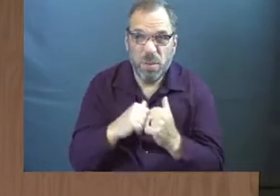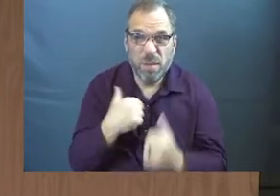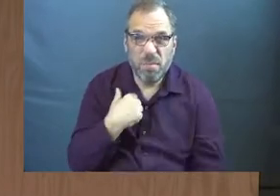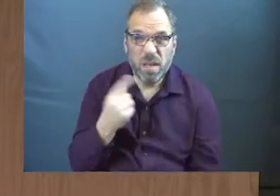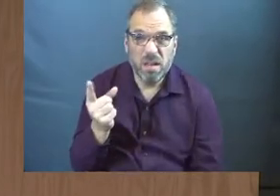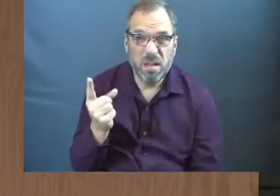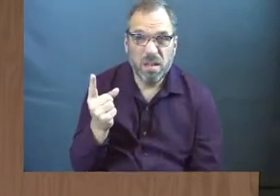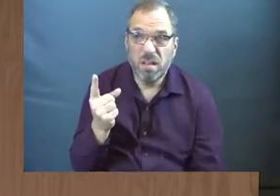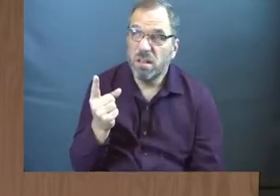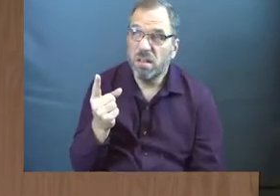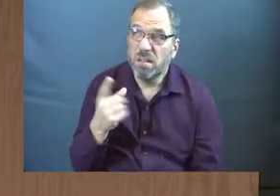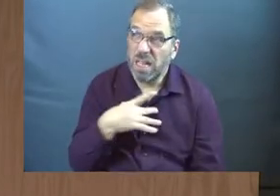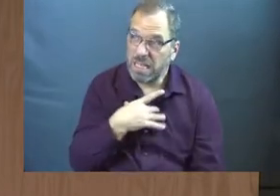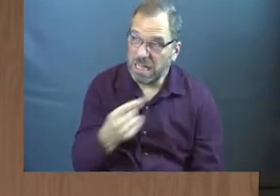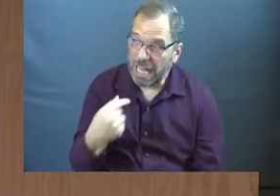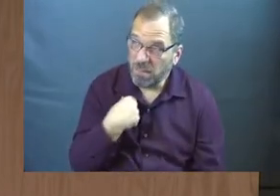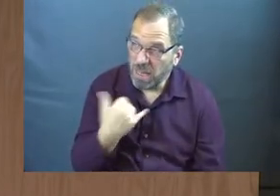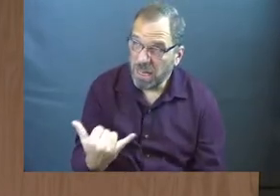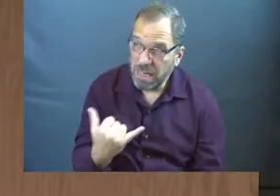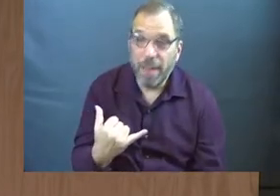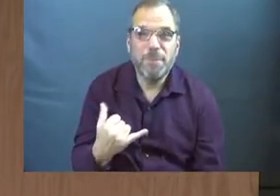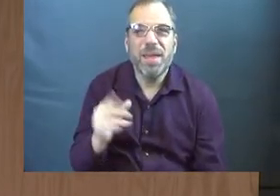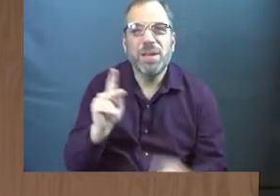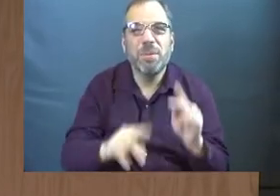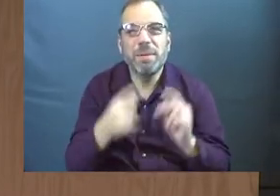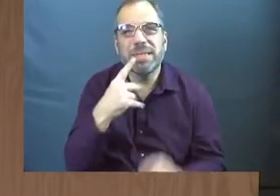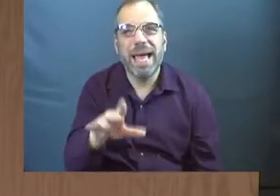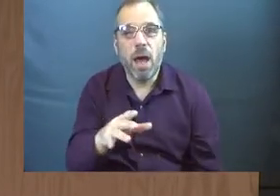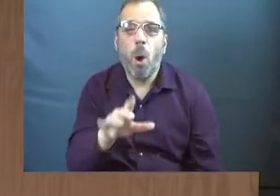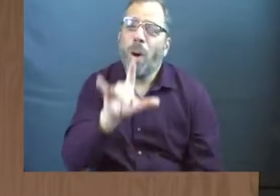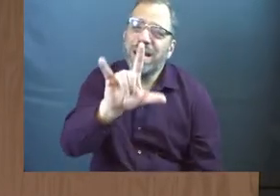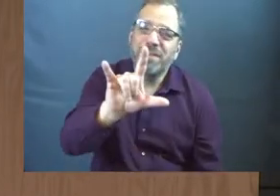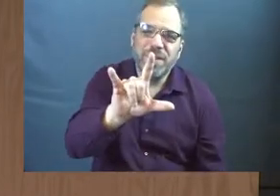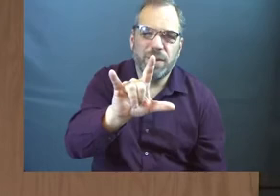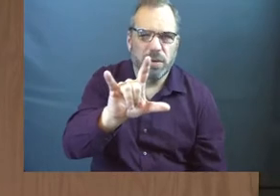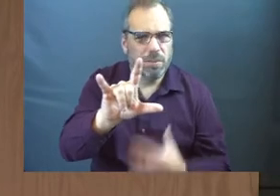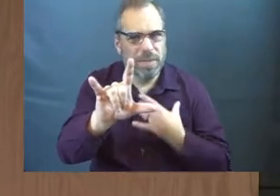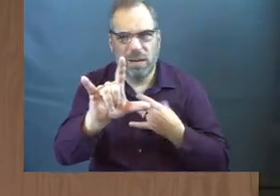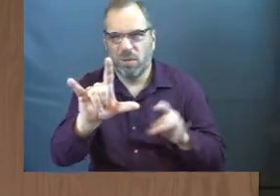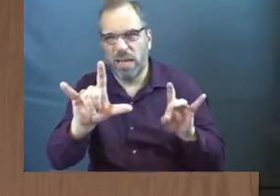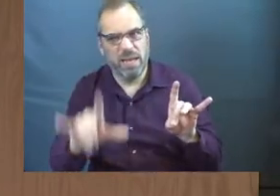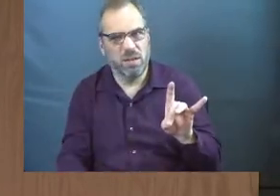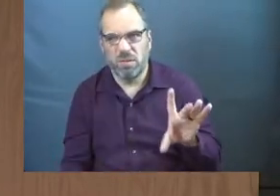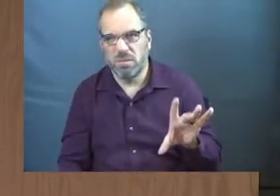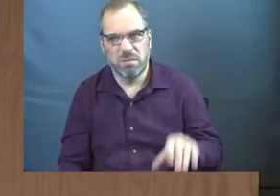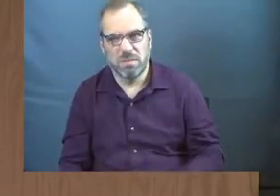today? Does he like me today? You know, people have told you, like, I love you, but I don't like you.